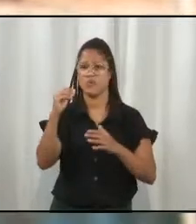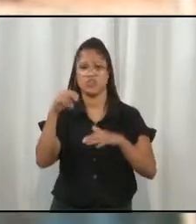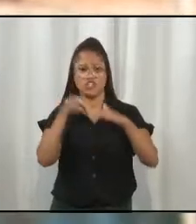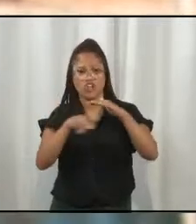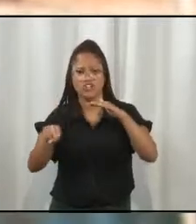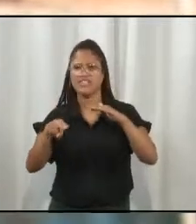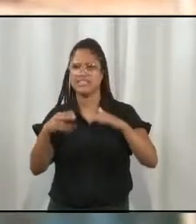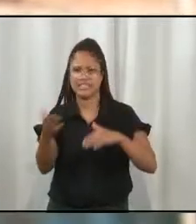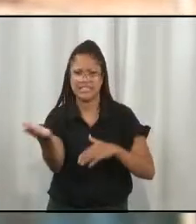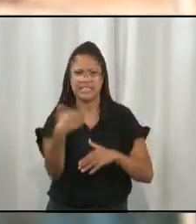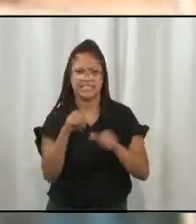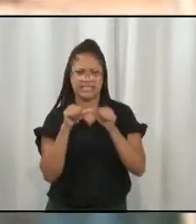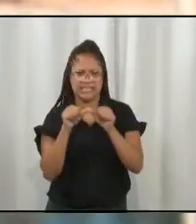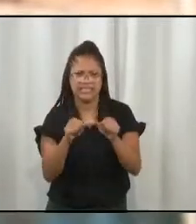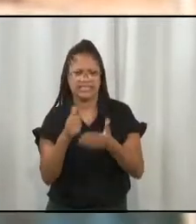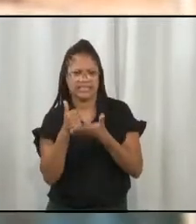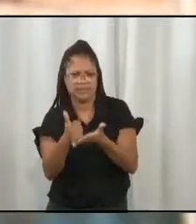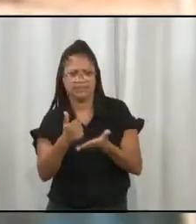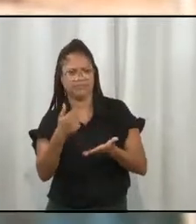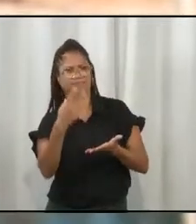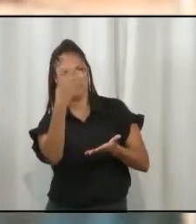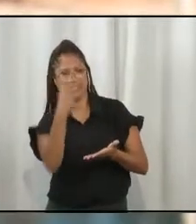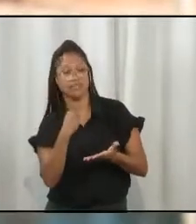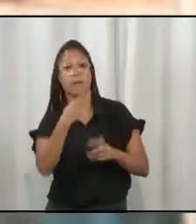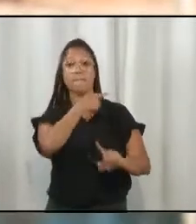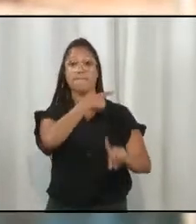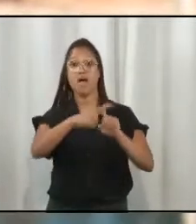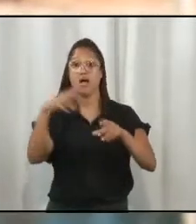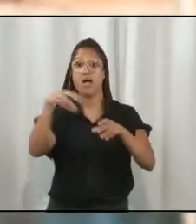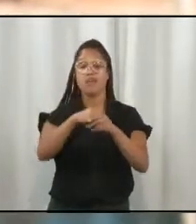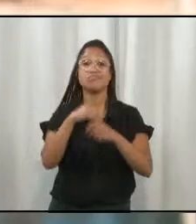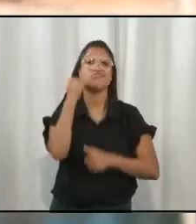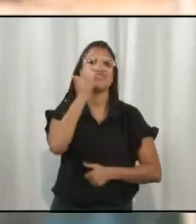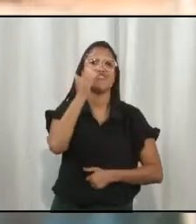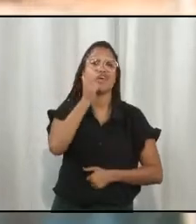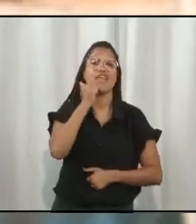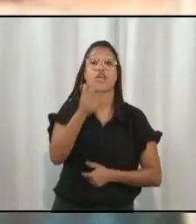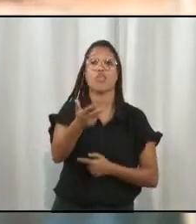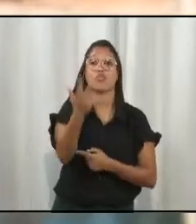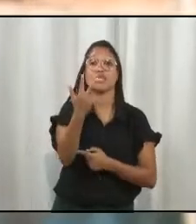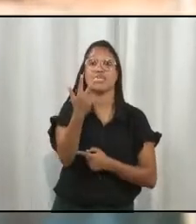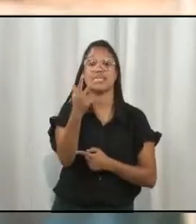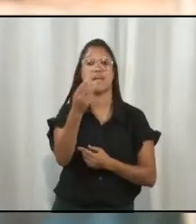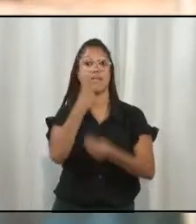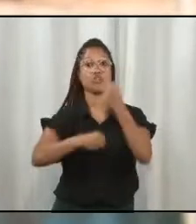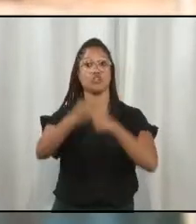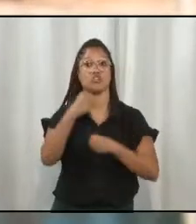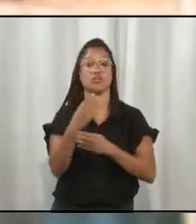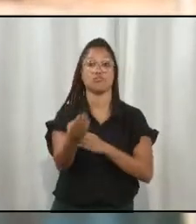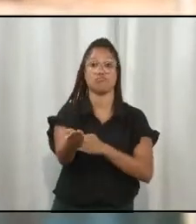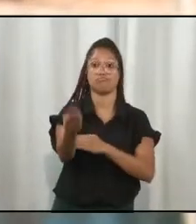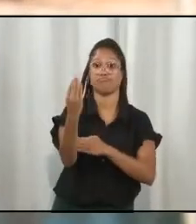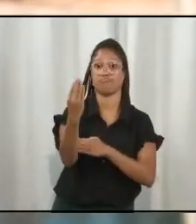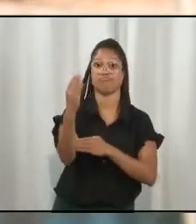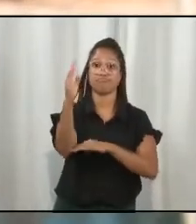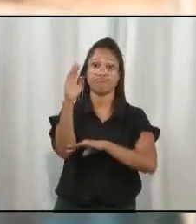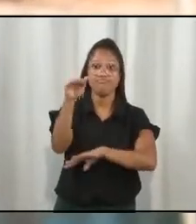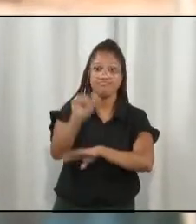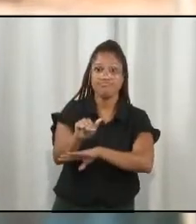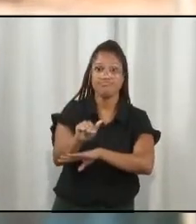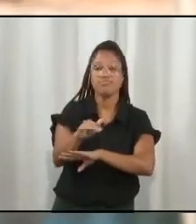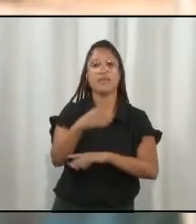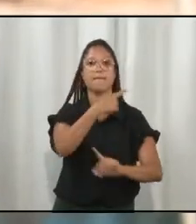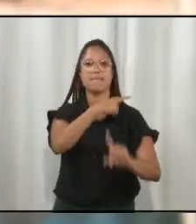will also receive daily meals, as I said, case management, and then also referrals to all the different types of services that can help